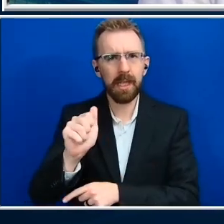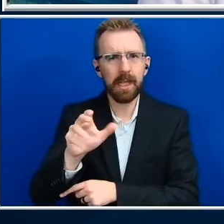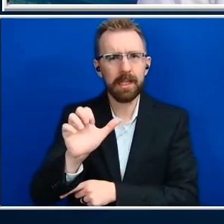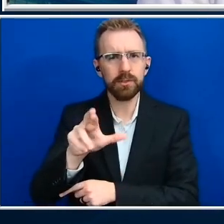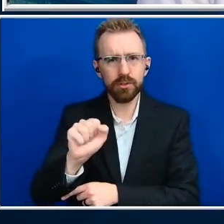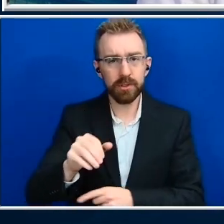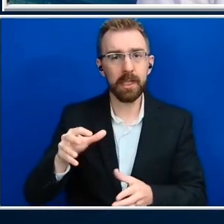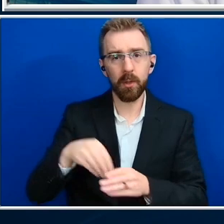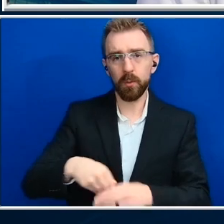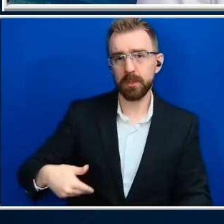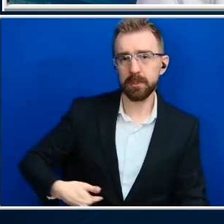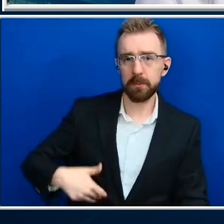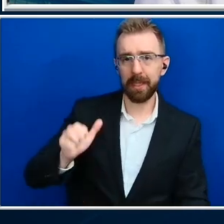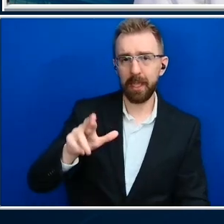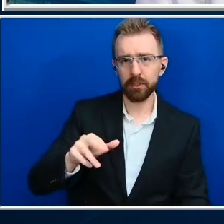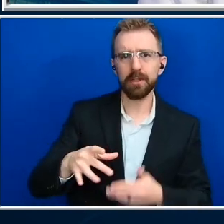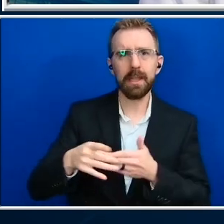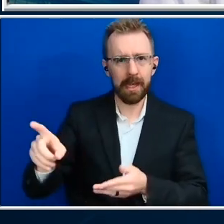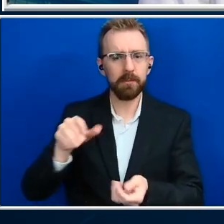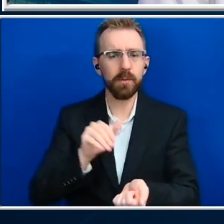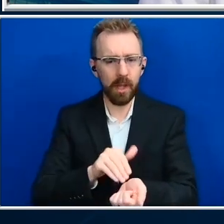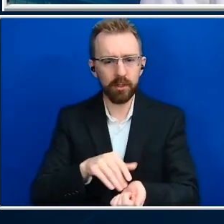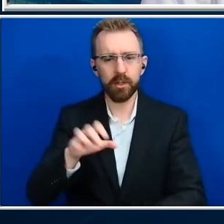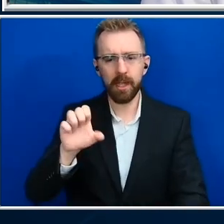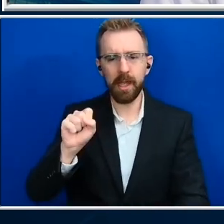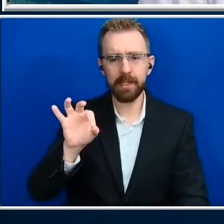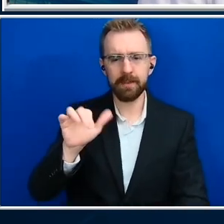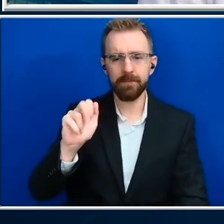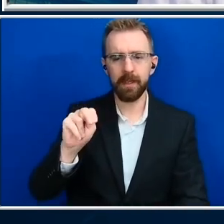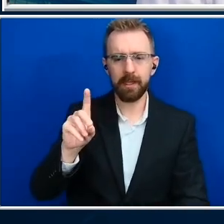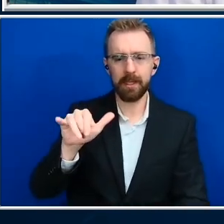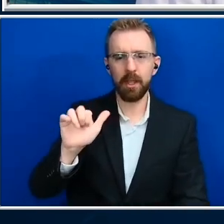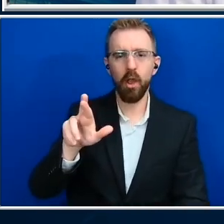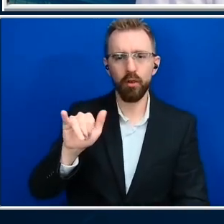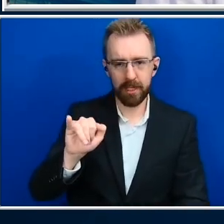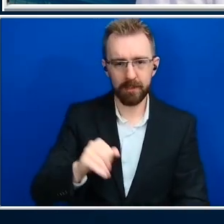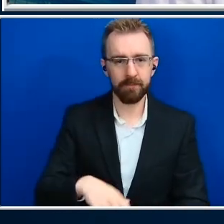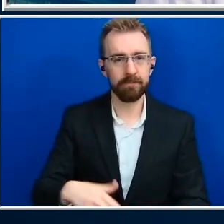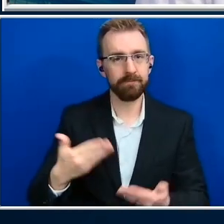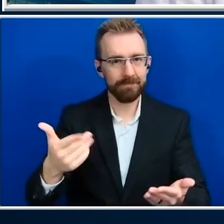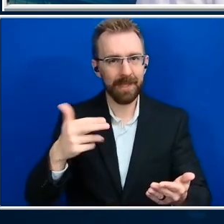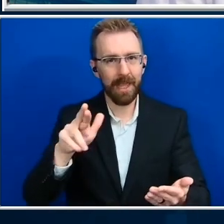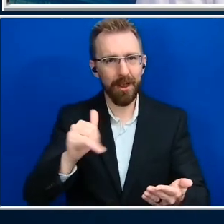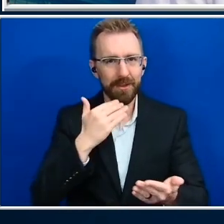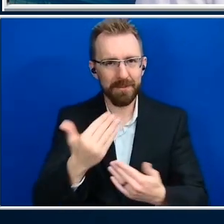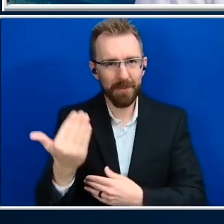him to Dr. Esfandari. Gary, good morning.